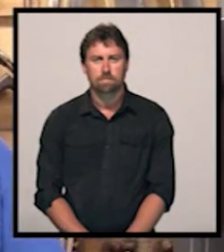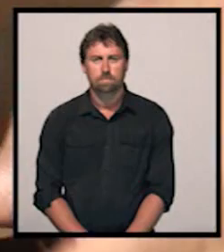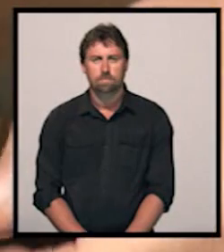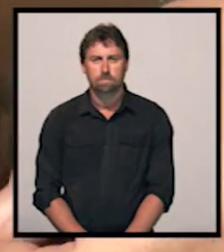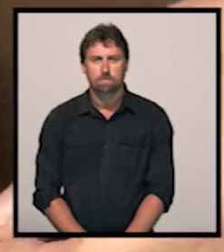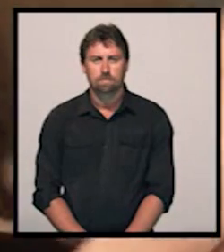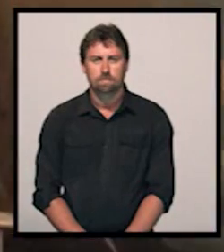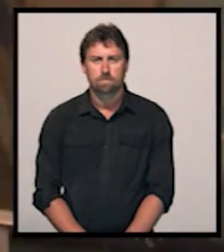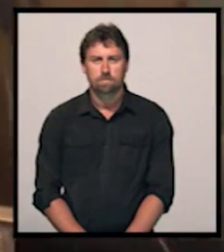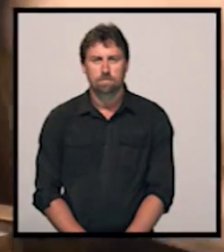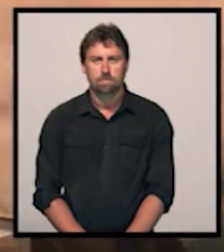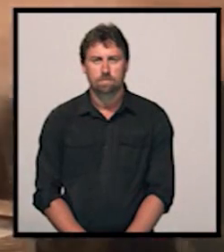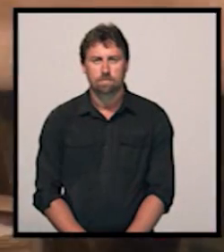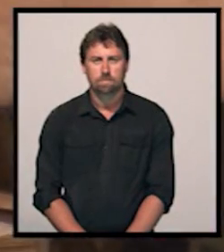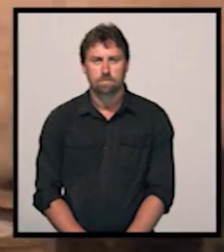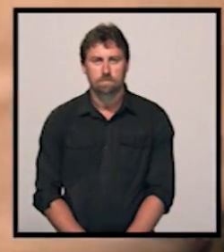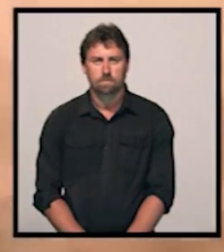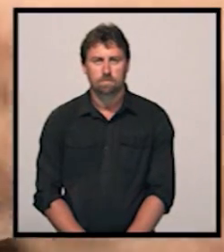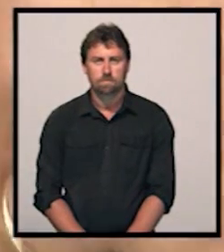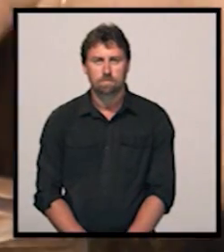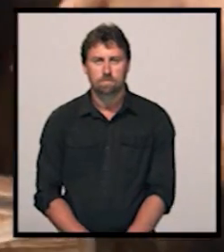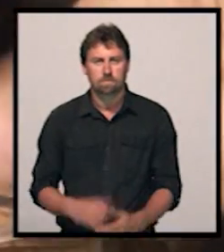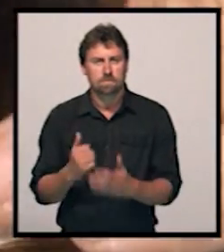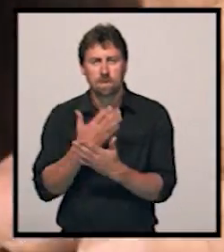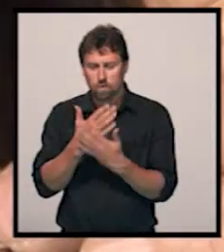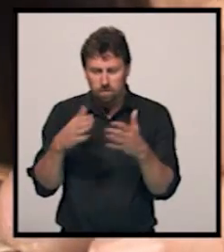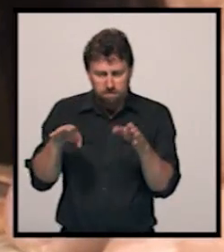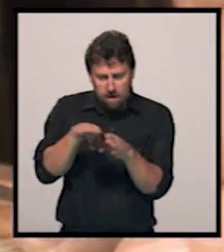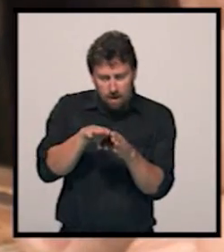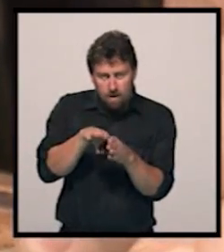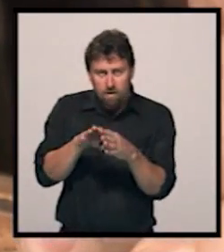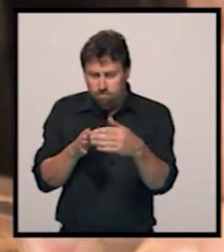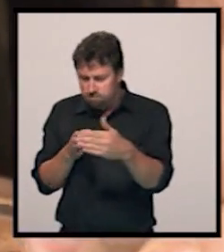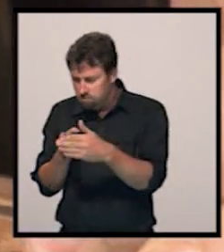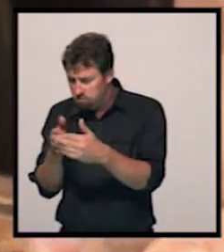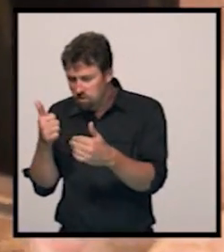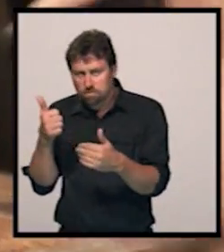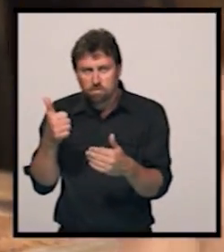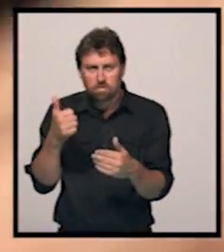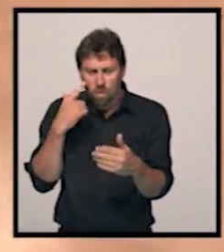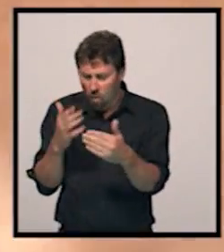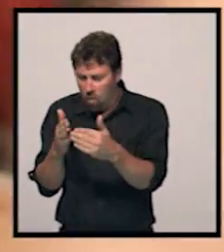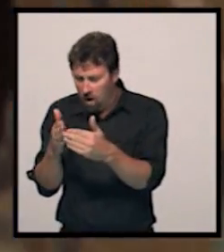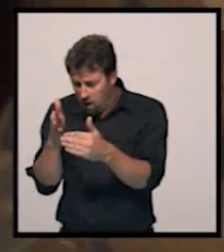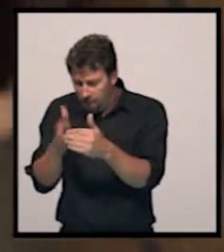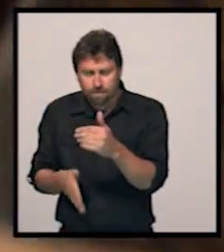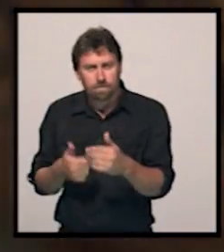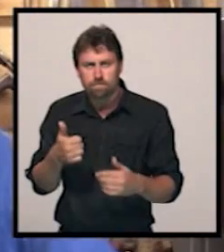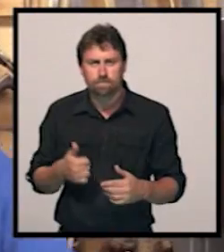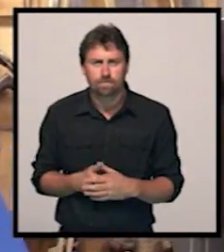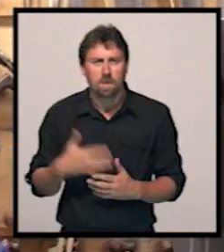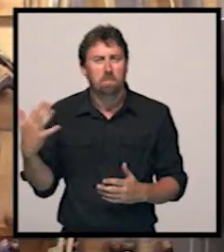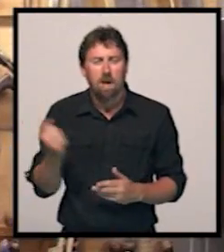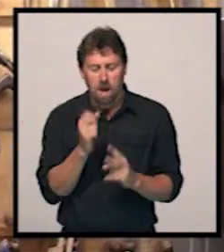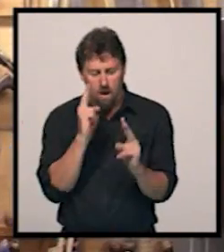Lining up in the corner there, and then marking on the corner. You don't have to be